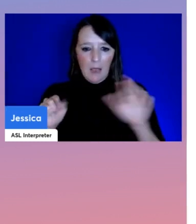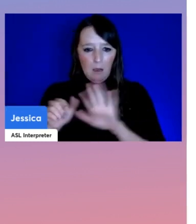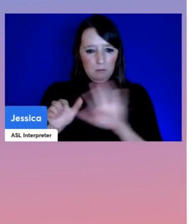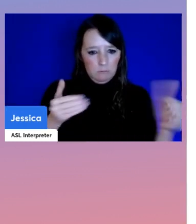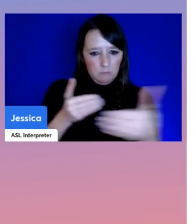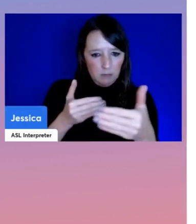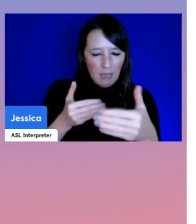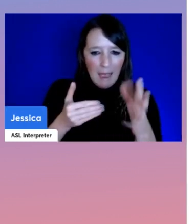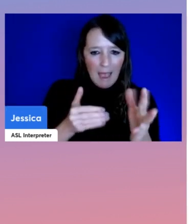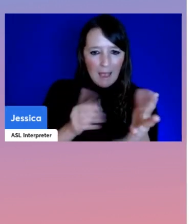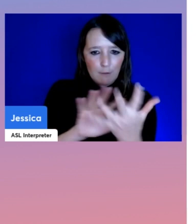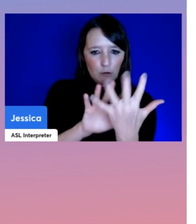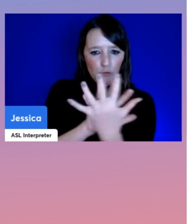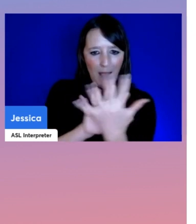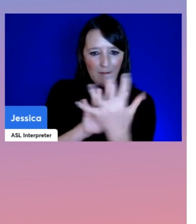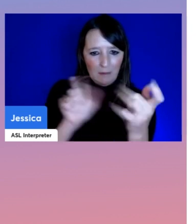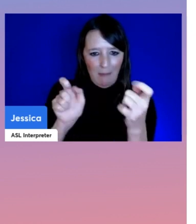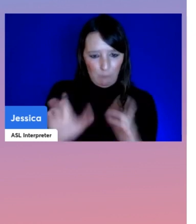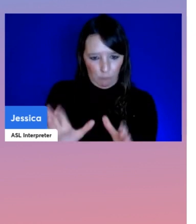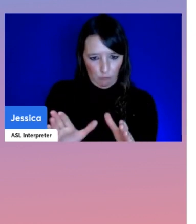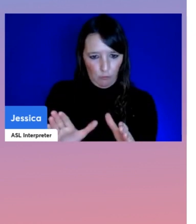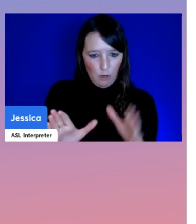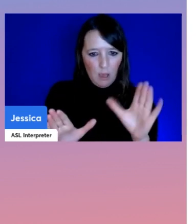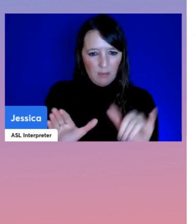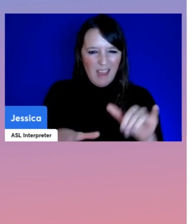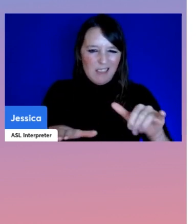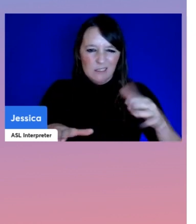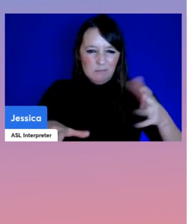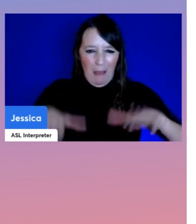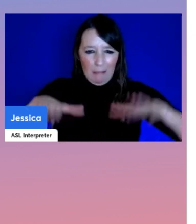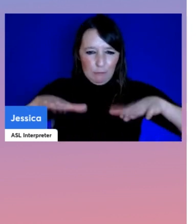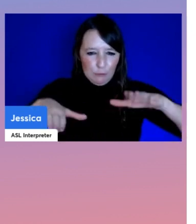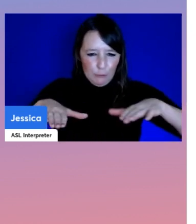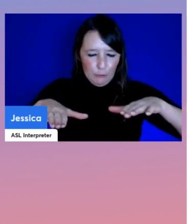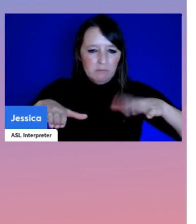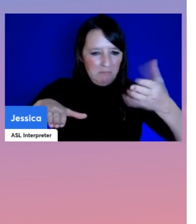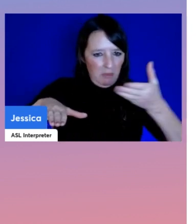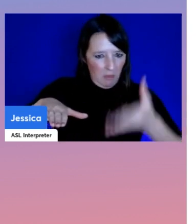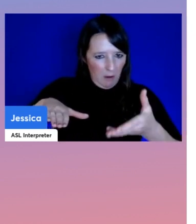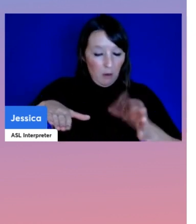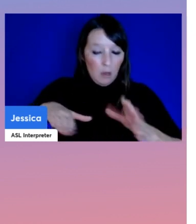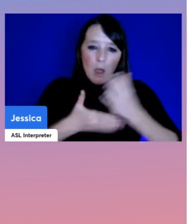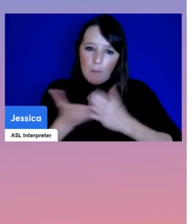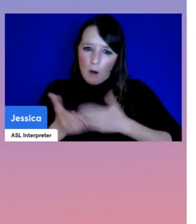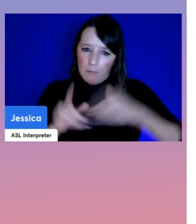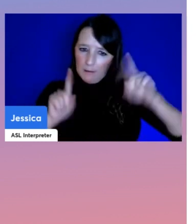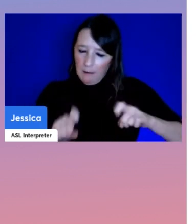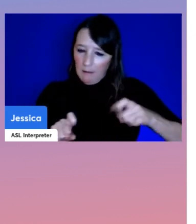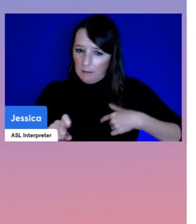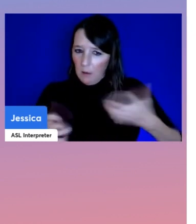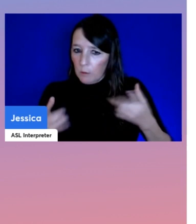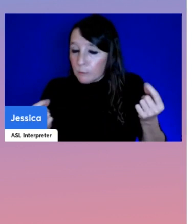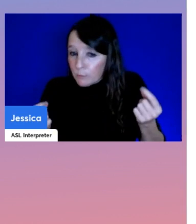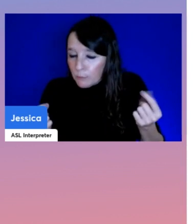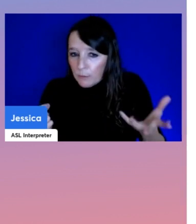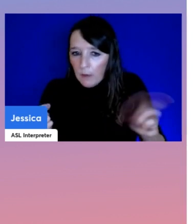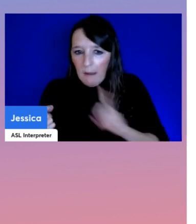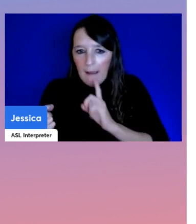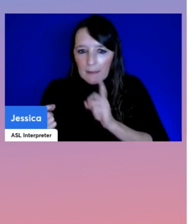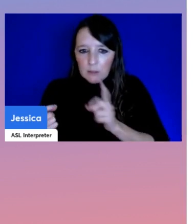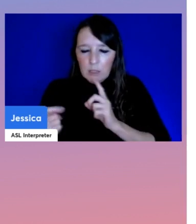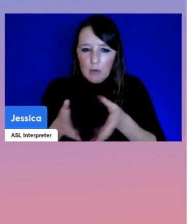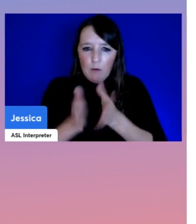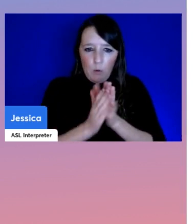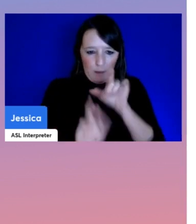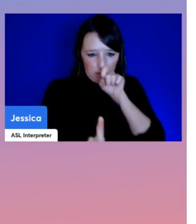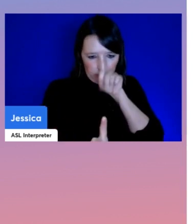traffic manager, which is the DNS load balancer. And as part of the test, I want to actually send requests to the